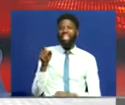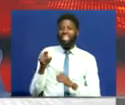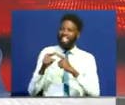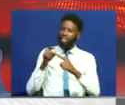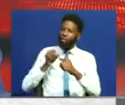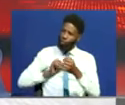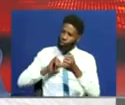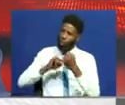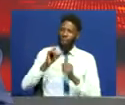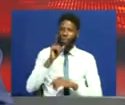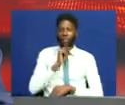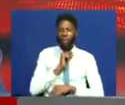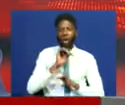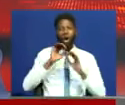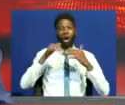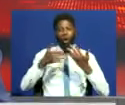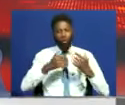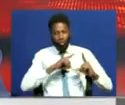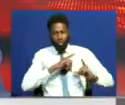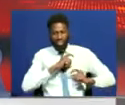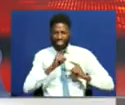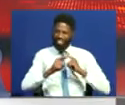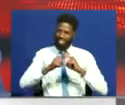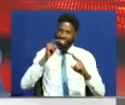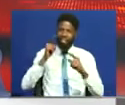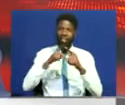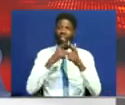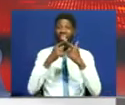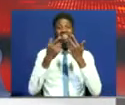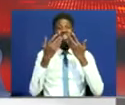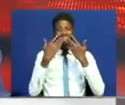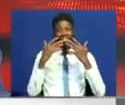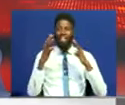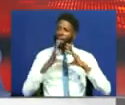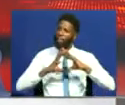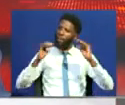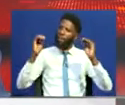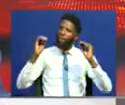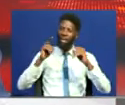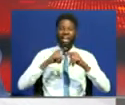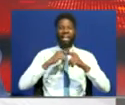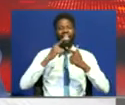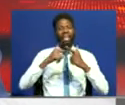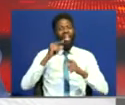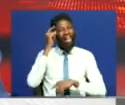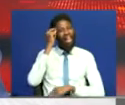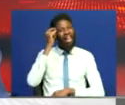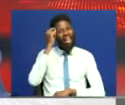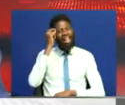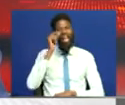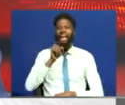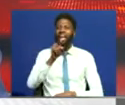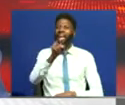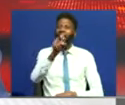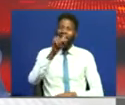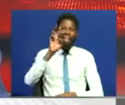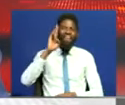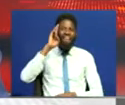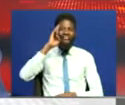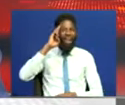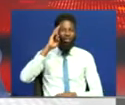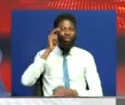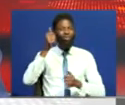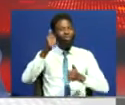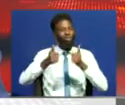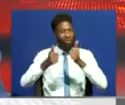You put a question to me, mm-hmm, what is the root cause of this? And in my own small way, I think we have